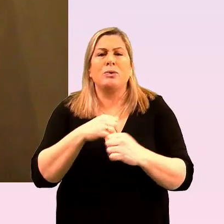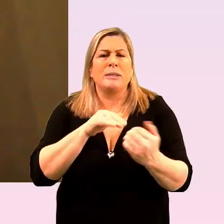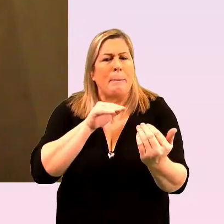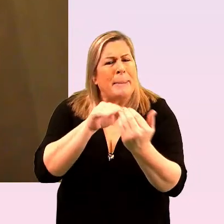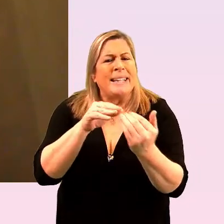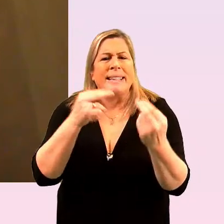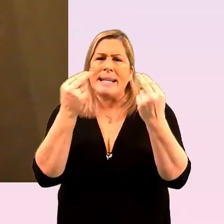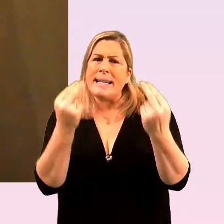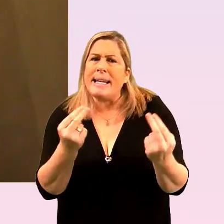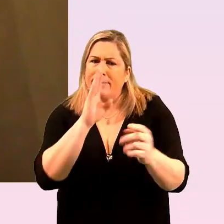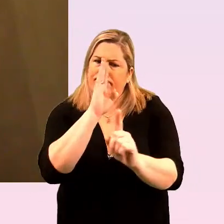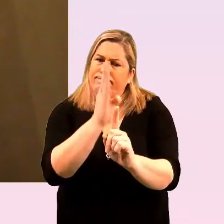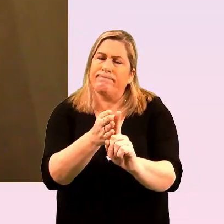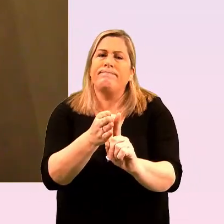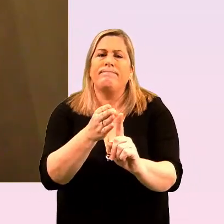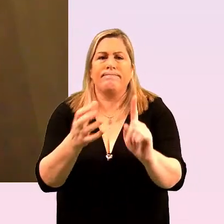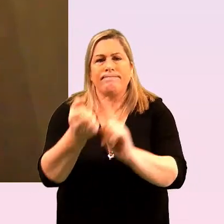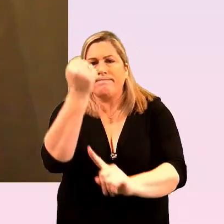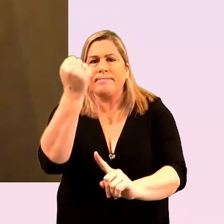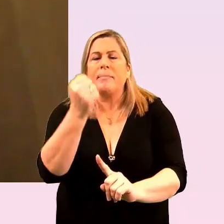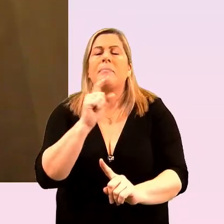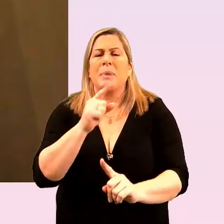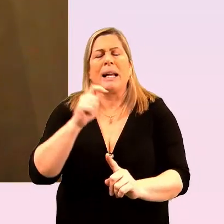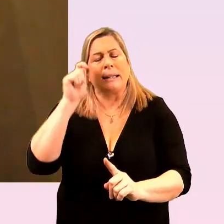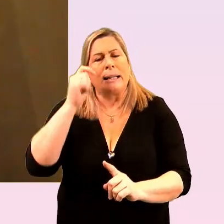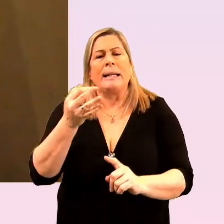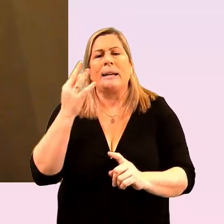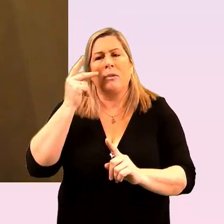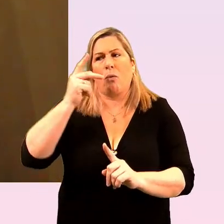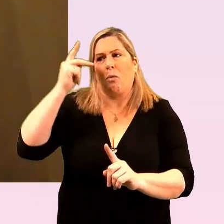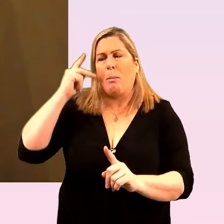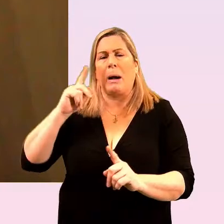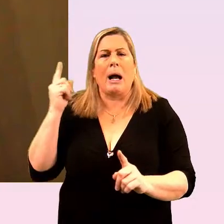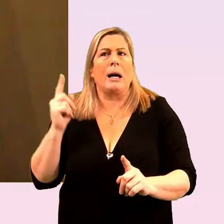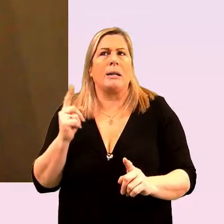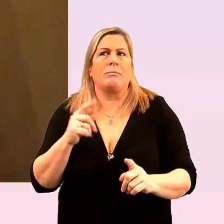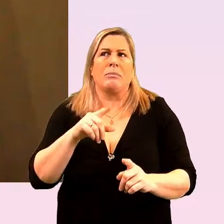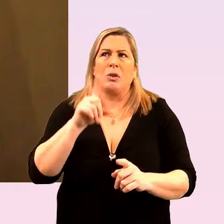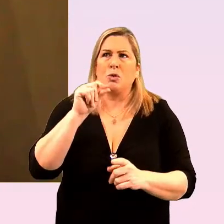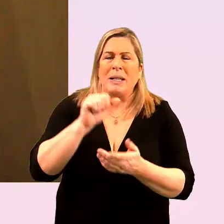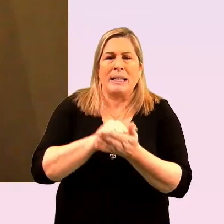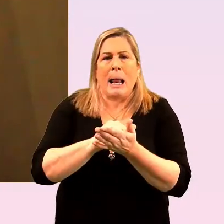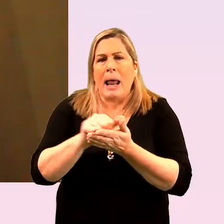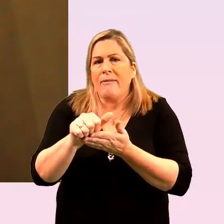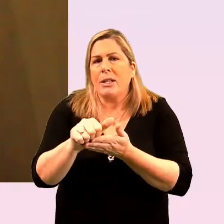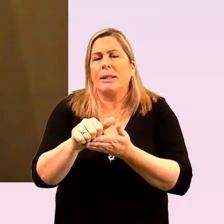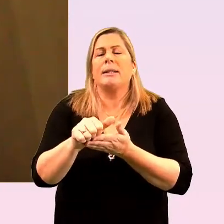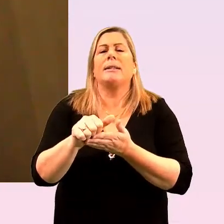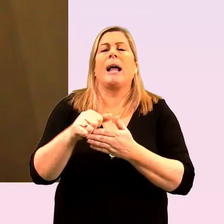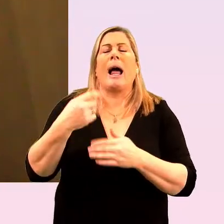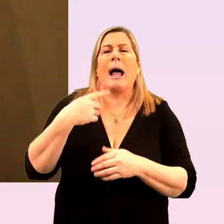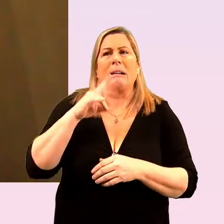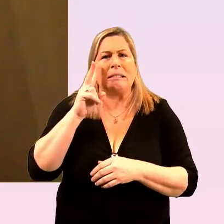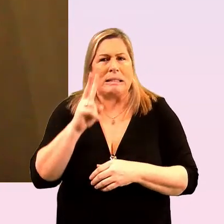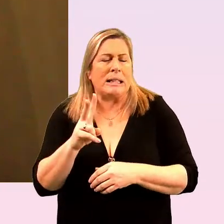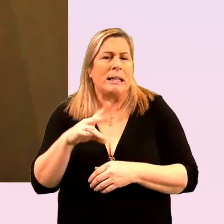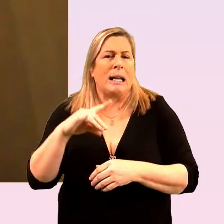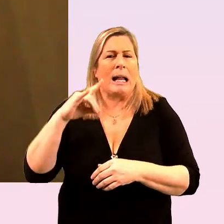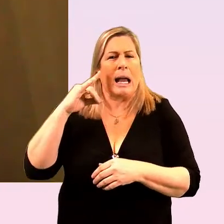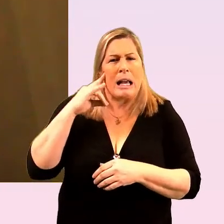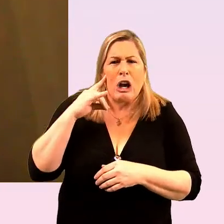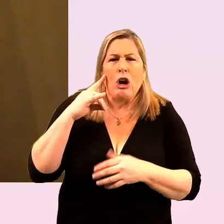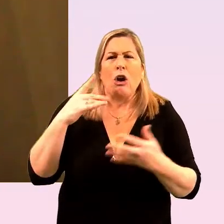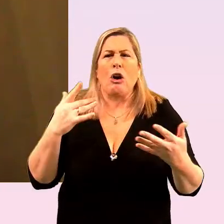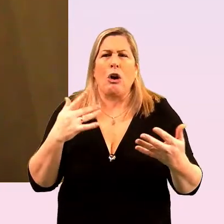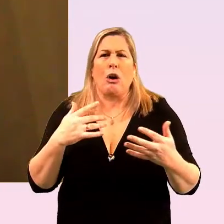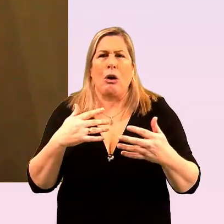need immediately. But I think if I look back to what happened in 2011 and I see and I hear outcomes